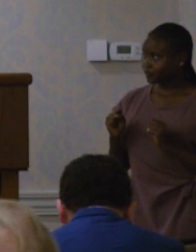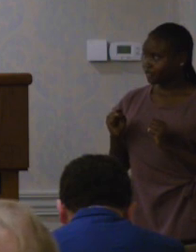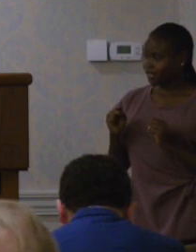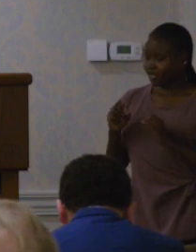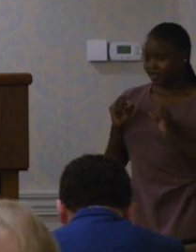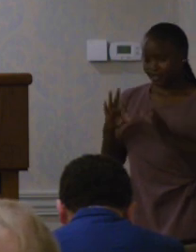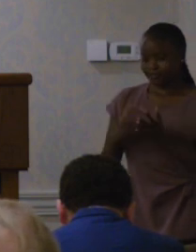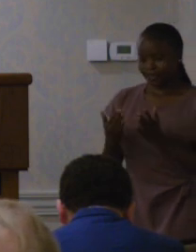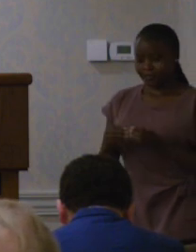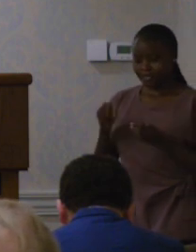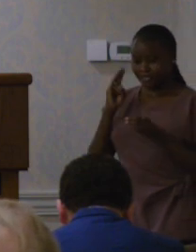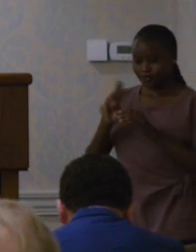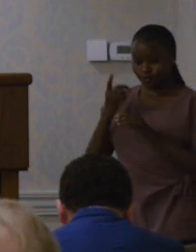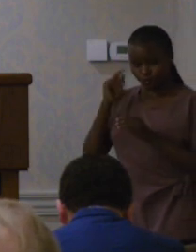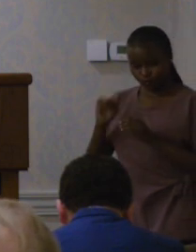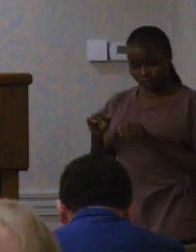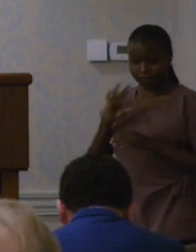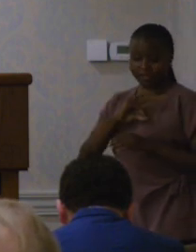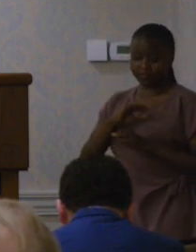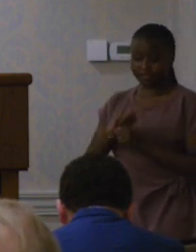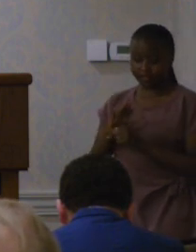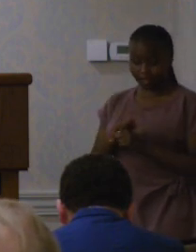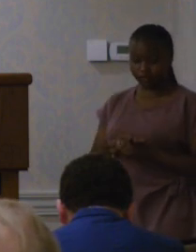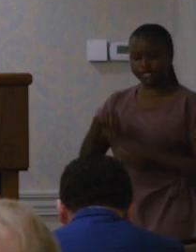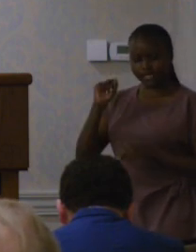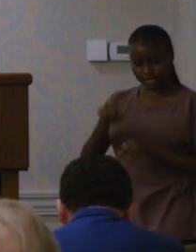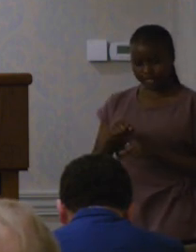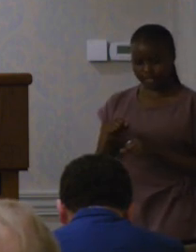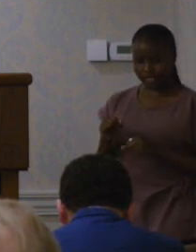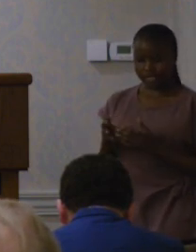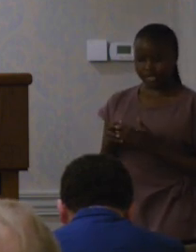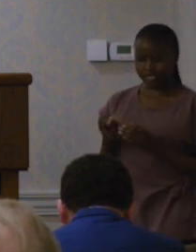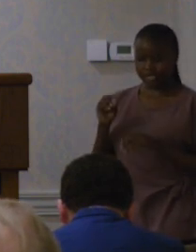and they can benefit from that, and they can